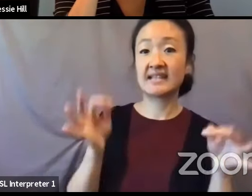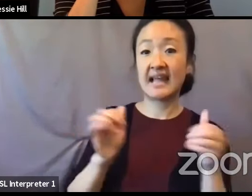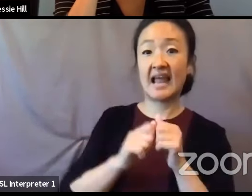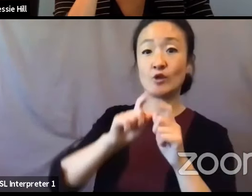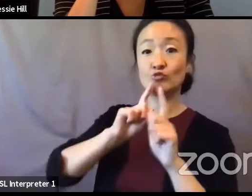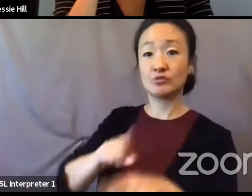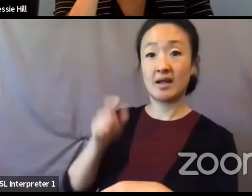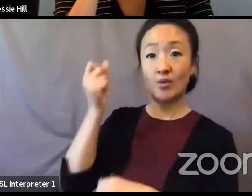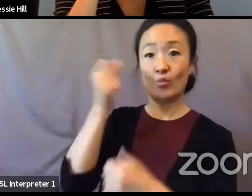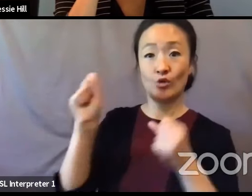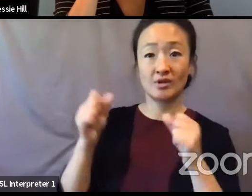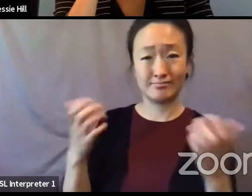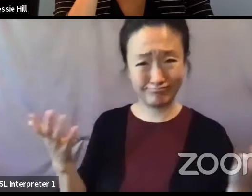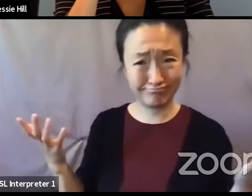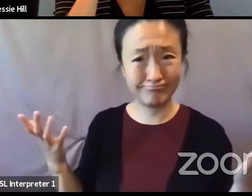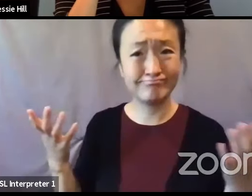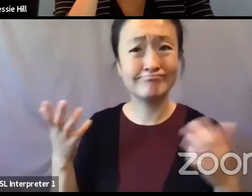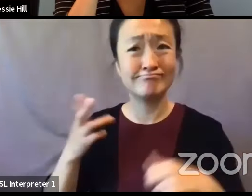that protest,